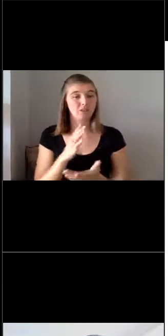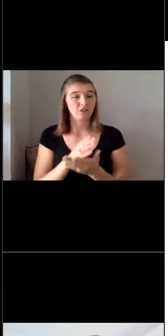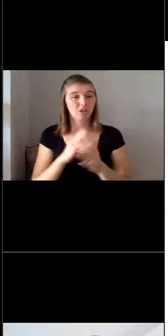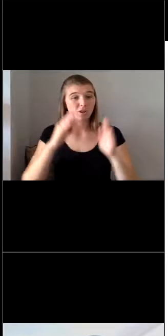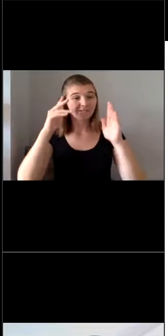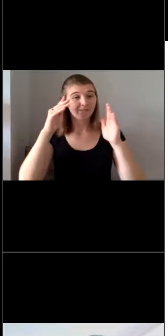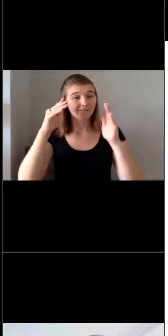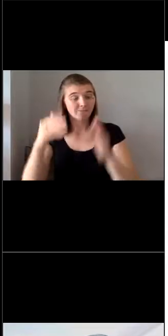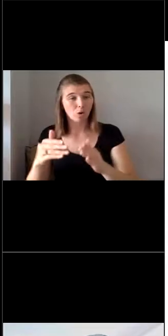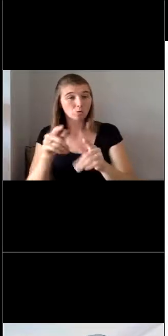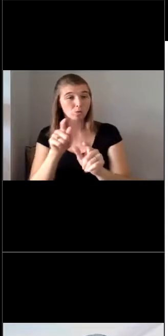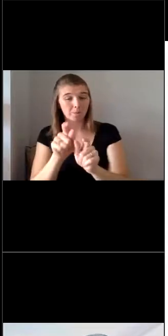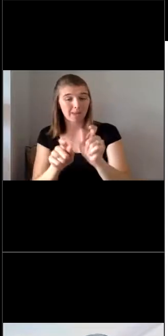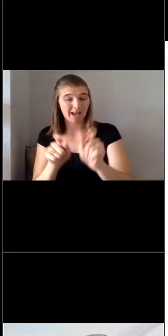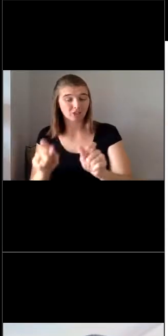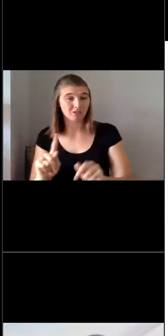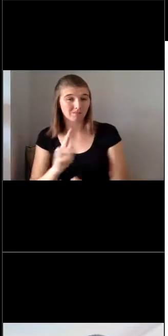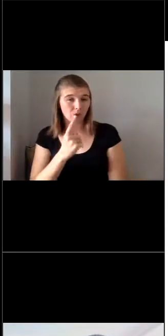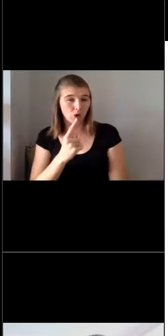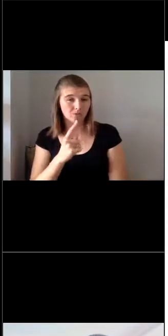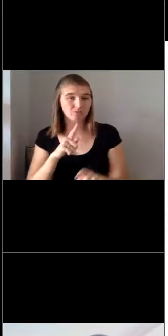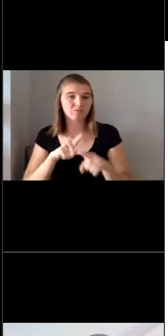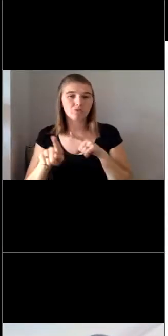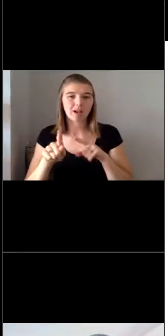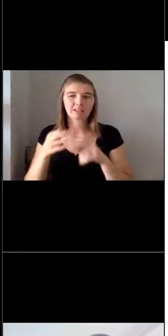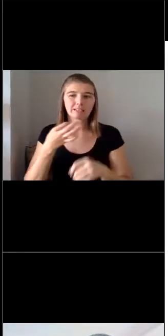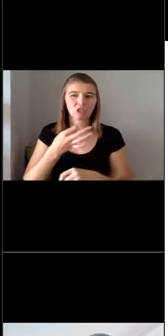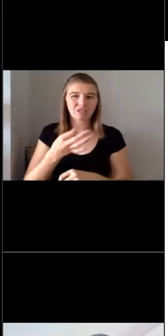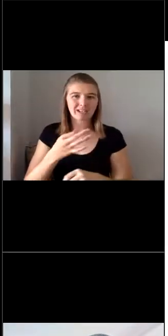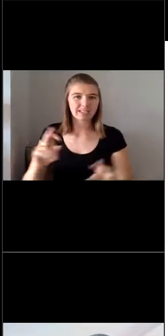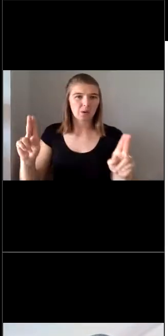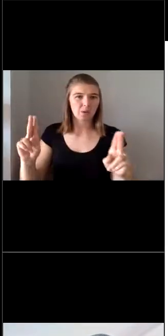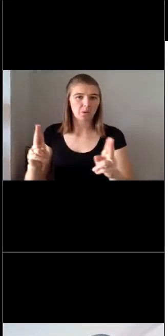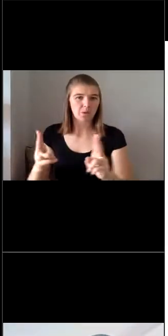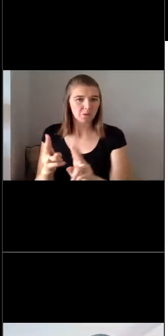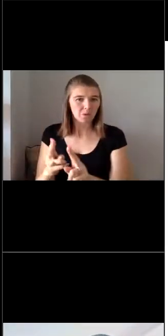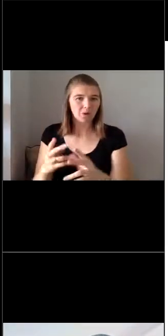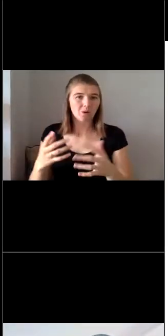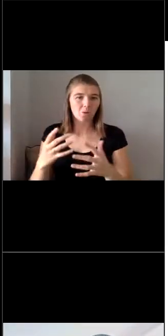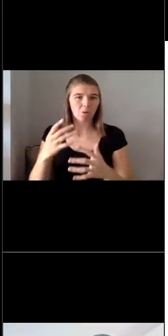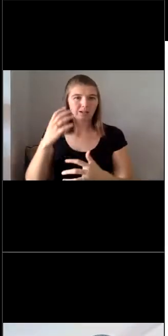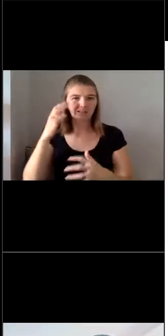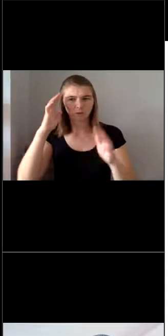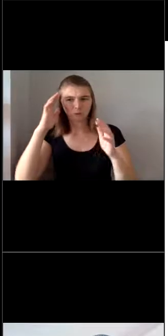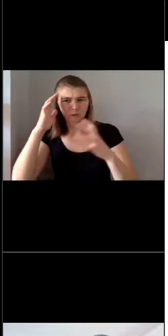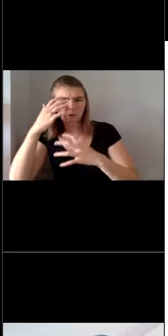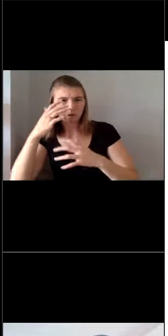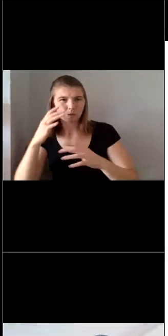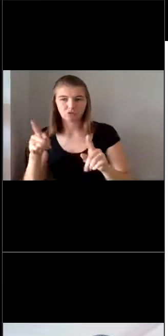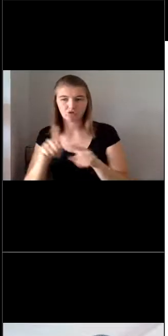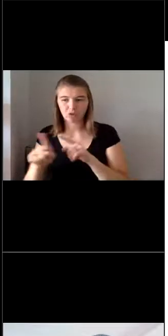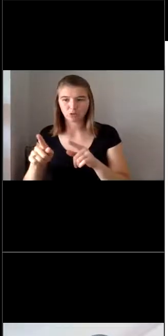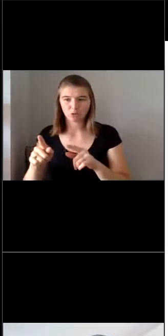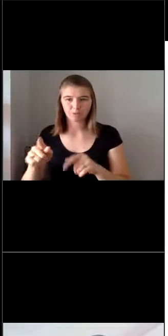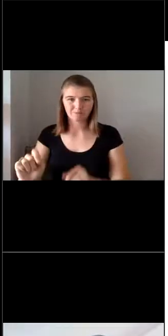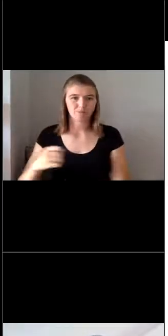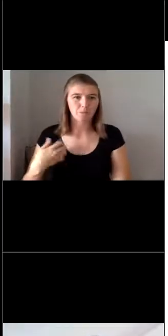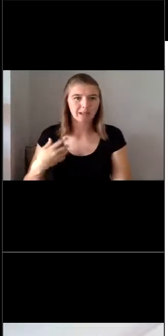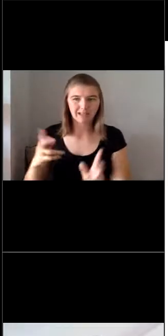managing the risks, concerns and issues here. We had a fantastic workforce that really thought about the differences in supply